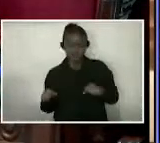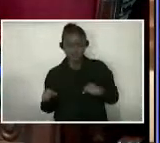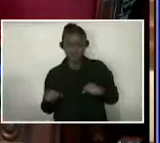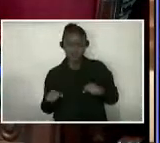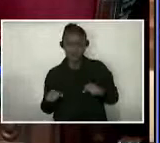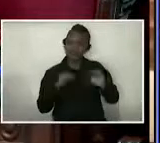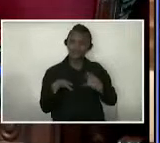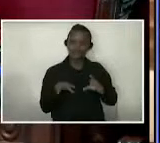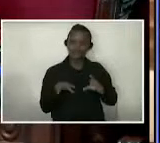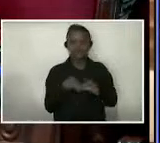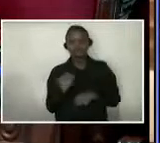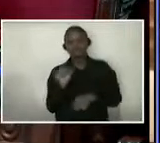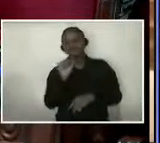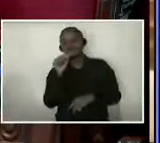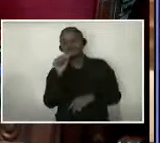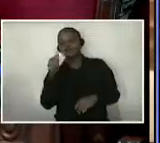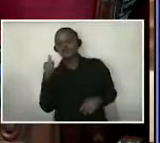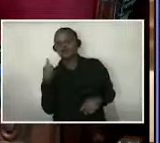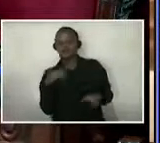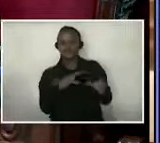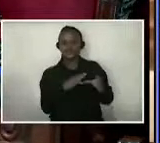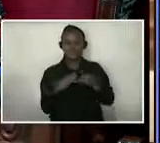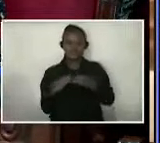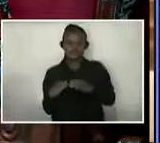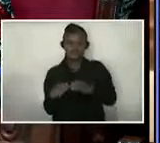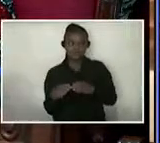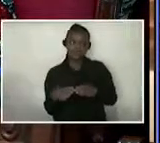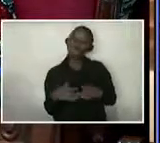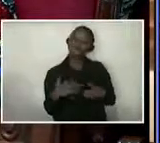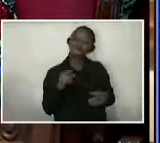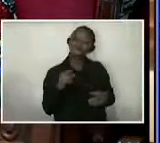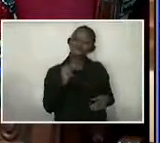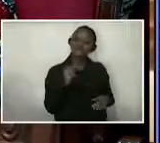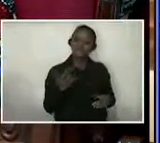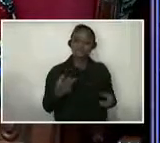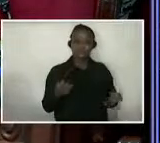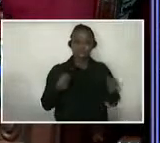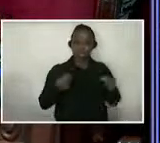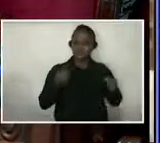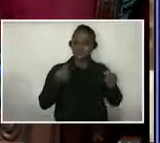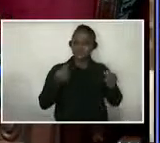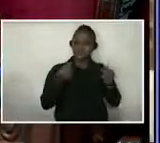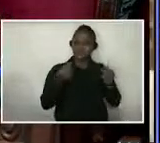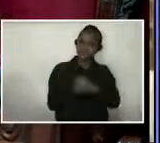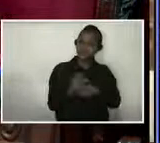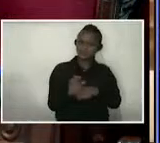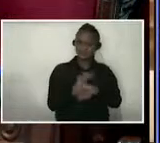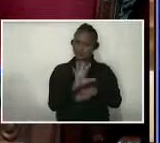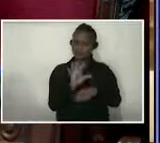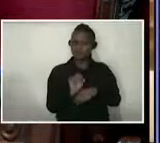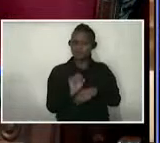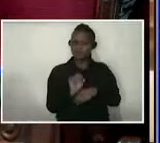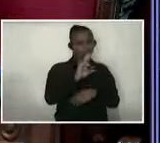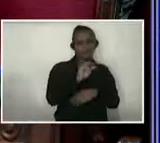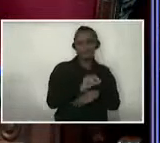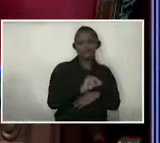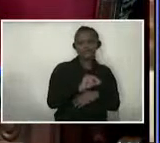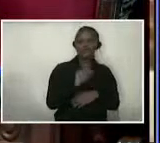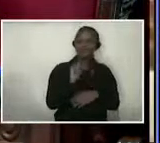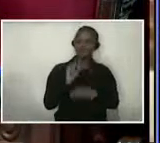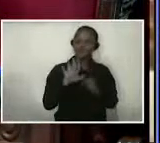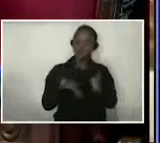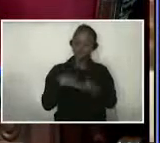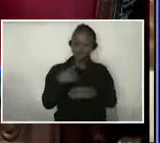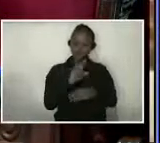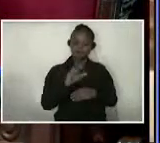a municipality, parliament, or legislature. This is not a new phenomenon in South Africa. Following the first democratic elections in 1994,